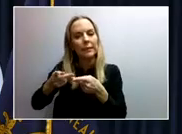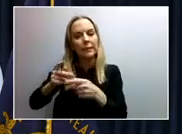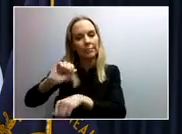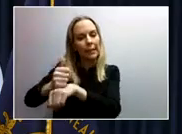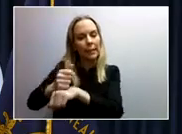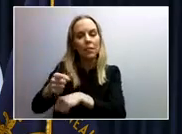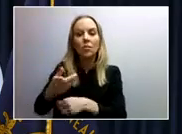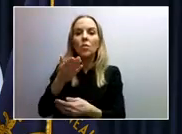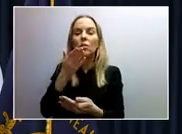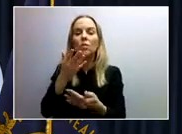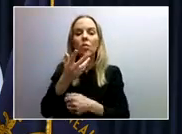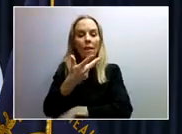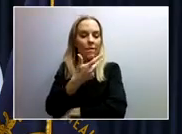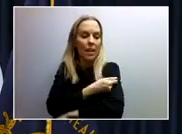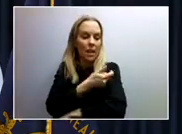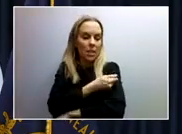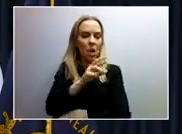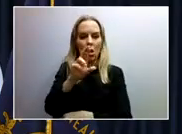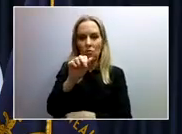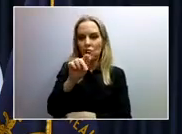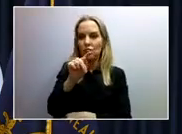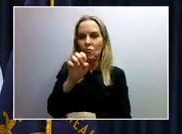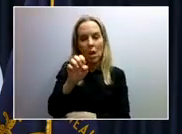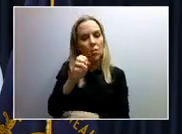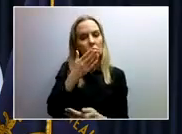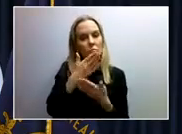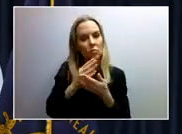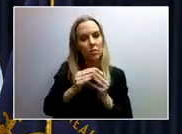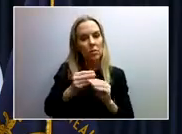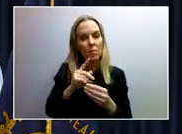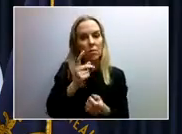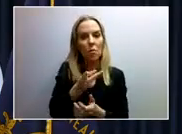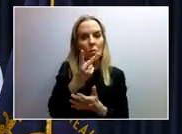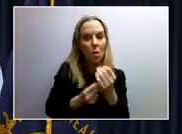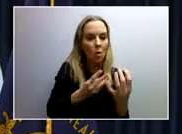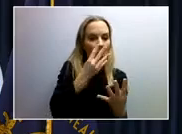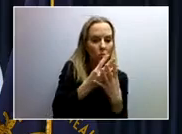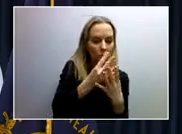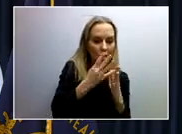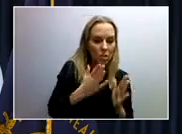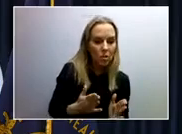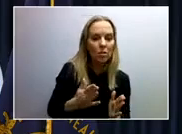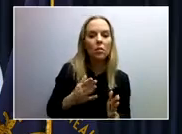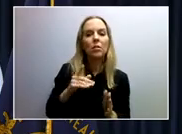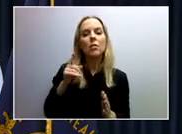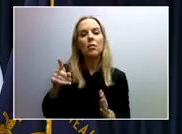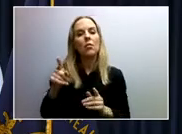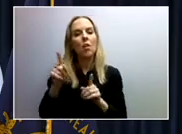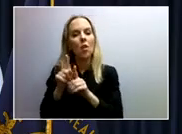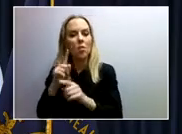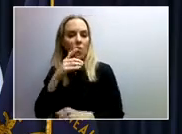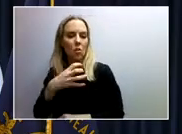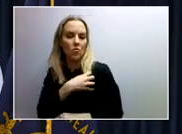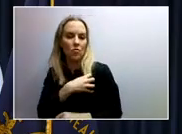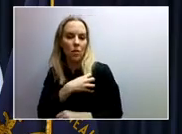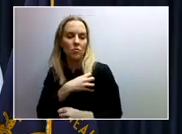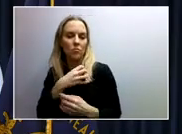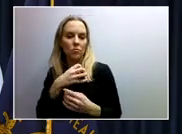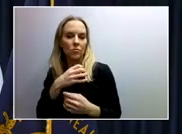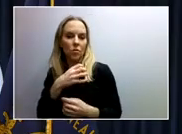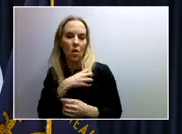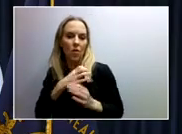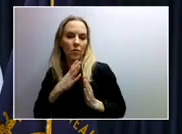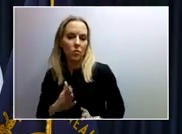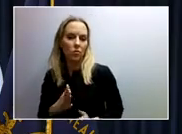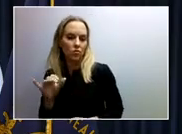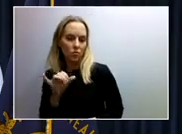vaccination rate for both prisoners, and it's getting better for correctional officers. And all of these facilities have been